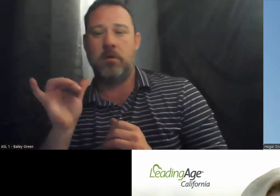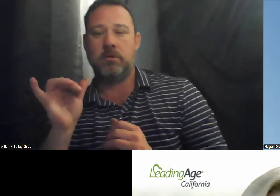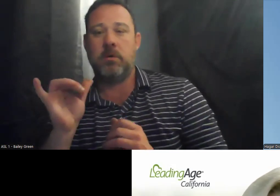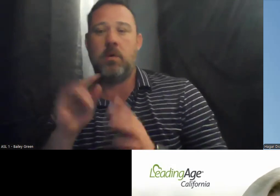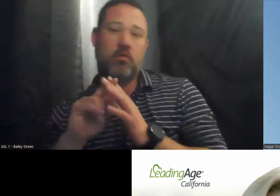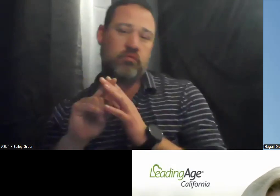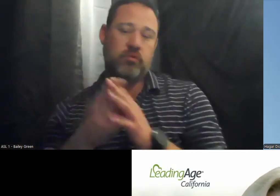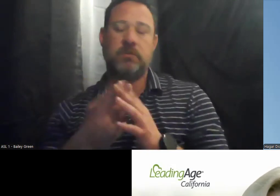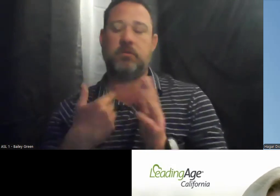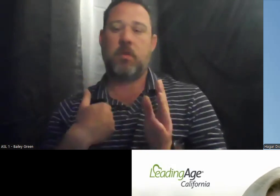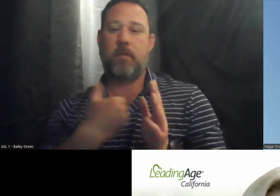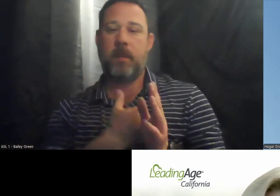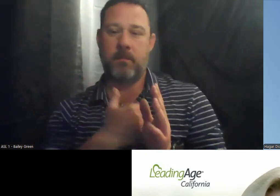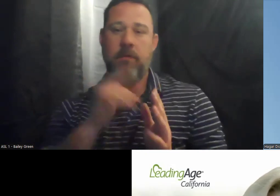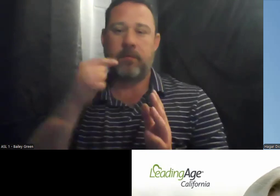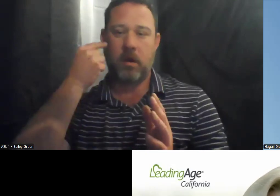original member of the